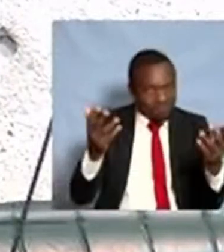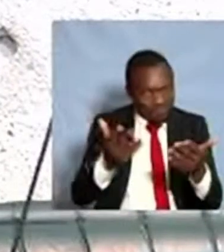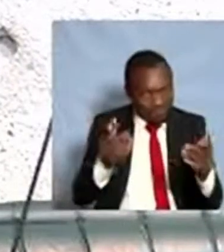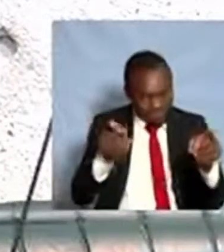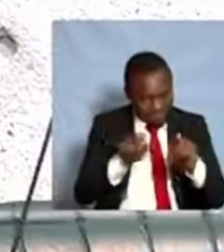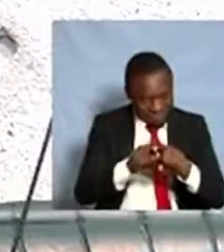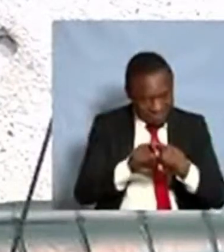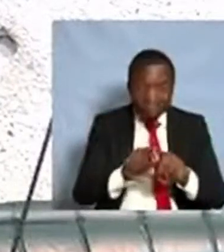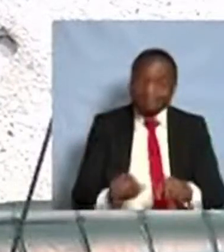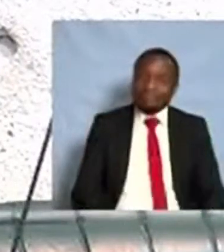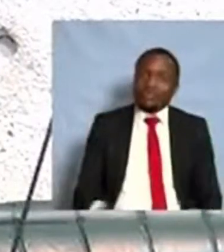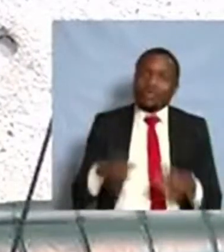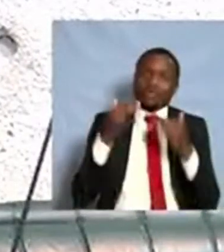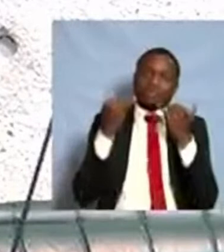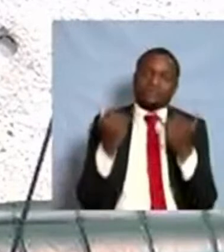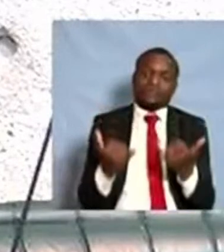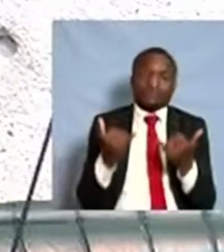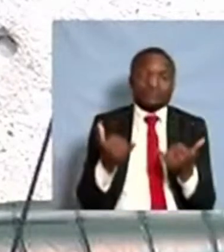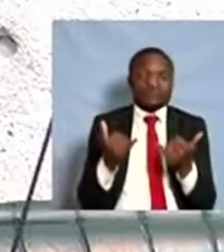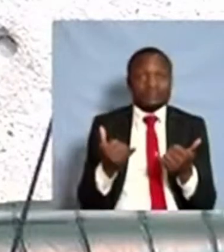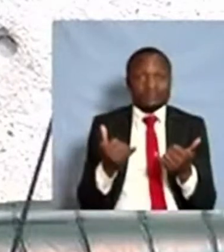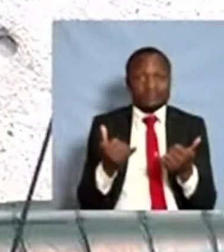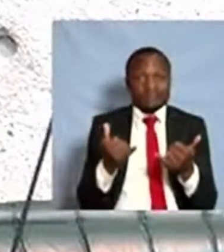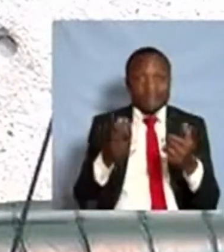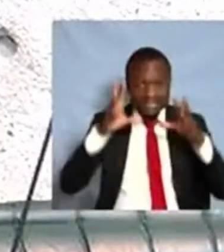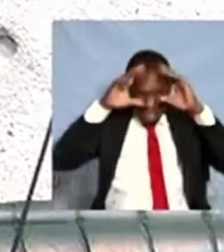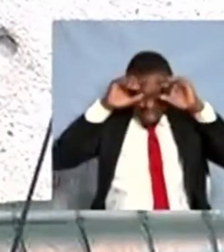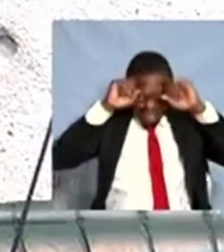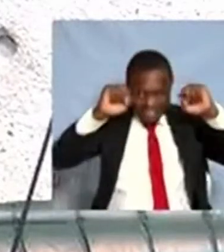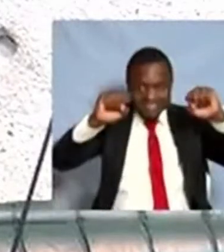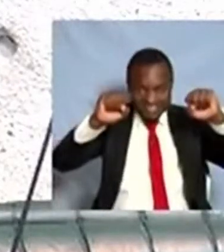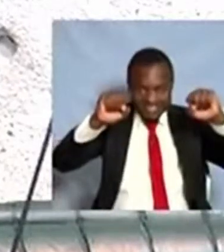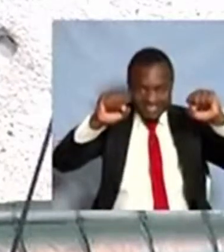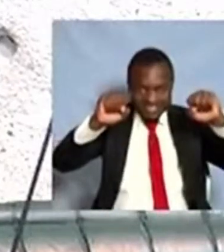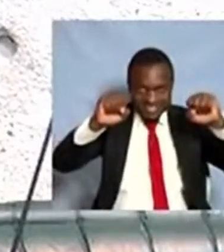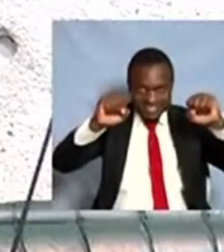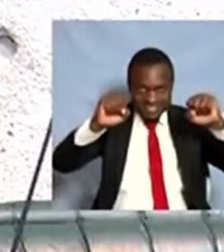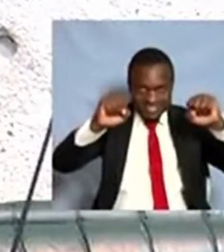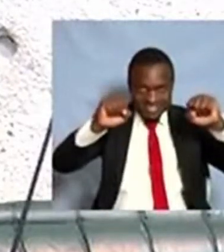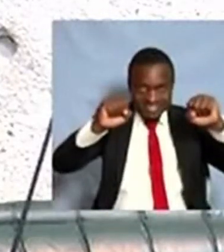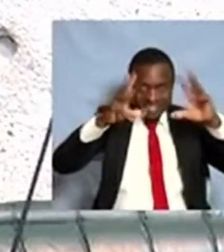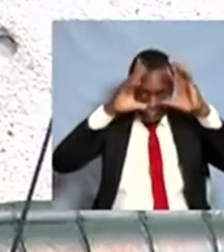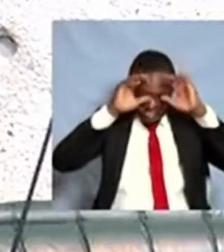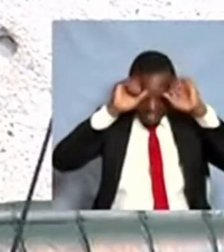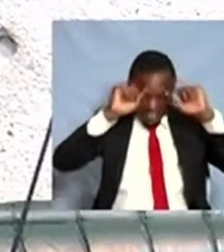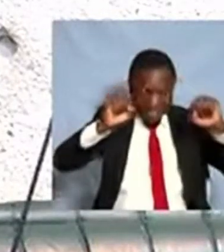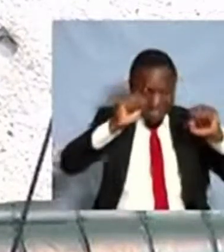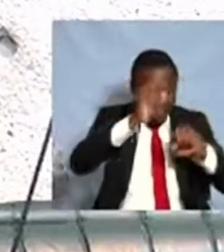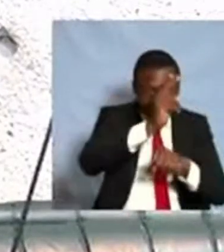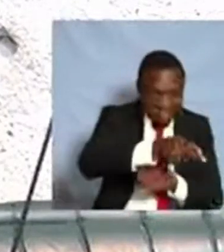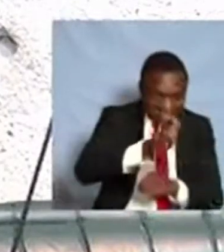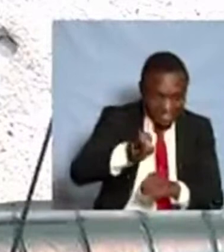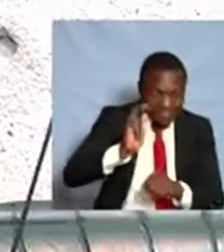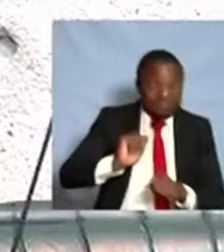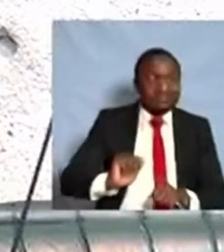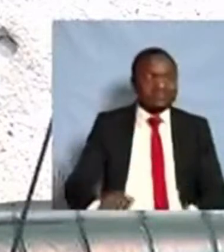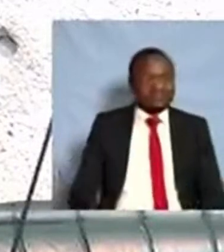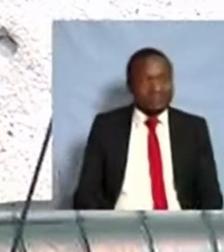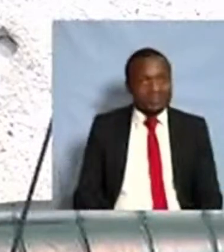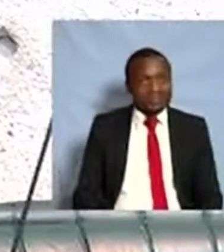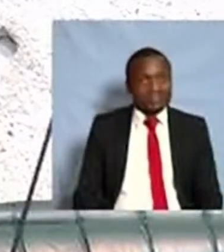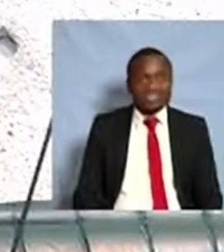well. Now, our current Republican President, His Excellency Mr. Hakainde Hichilema,